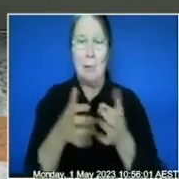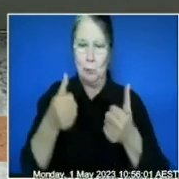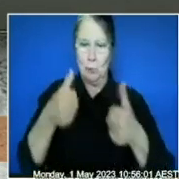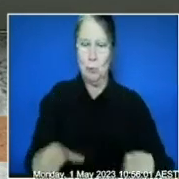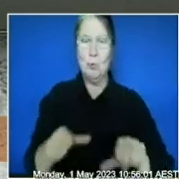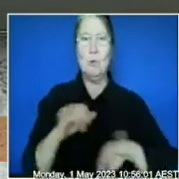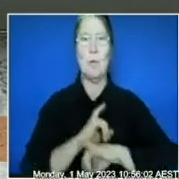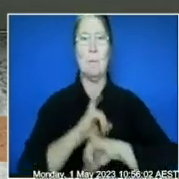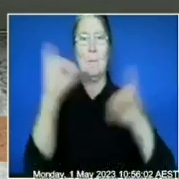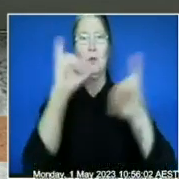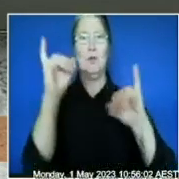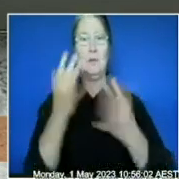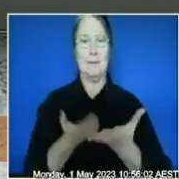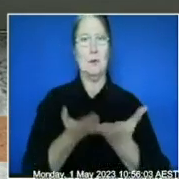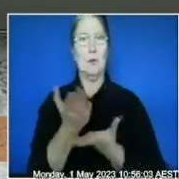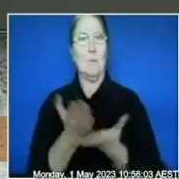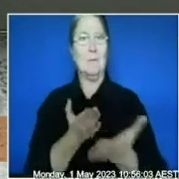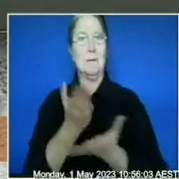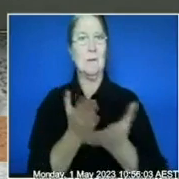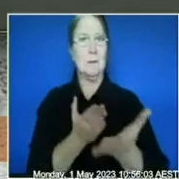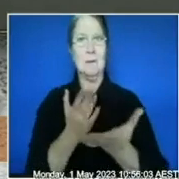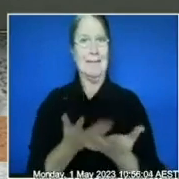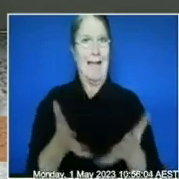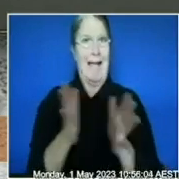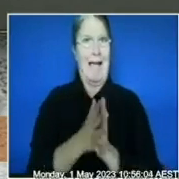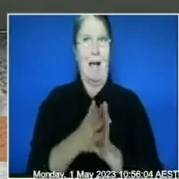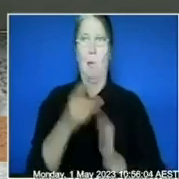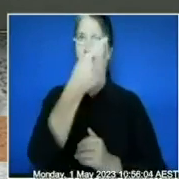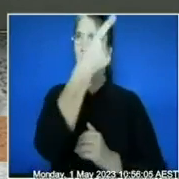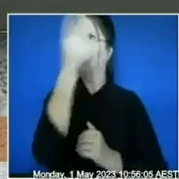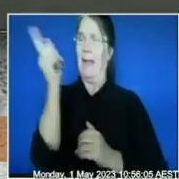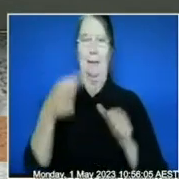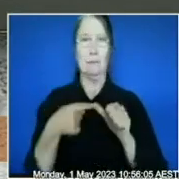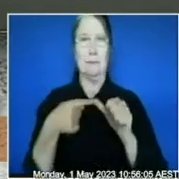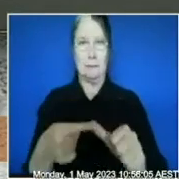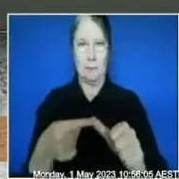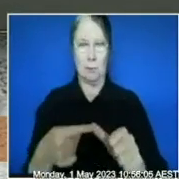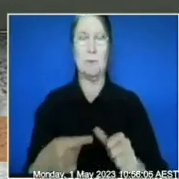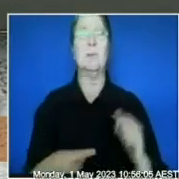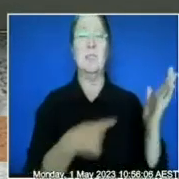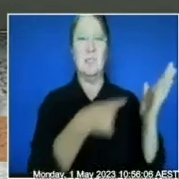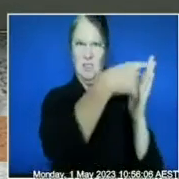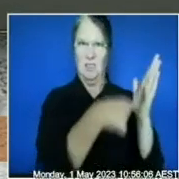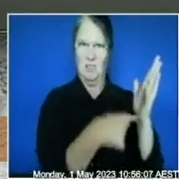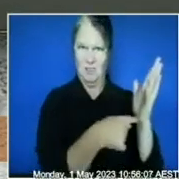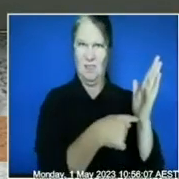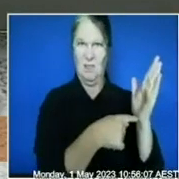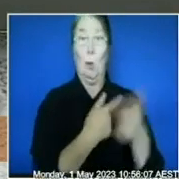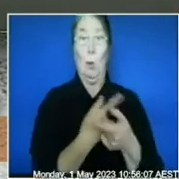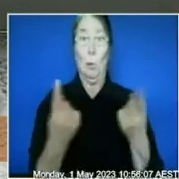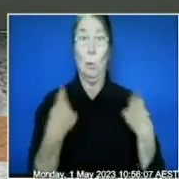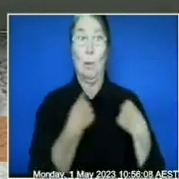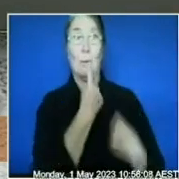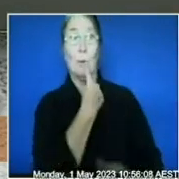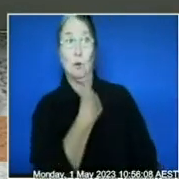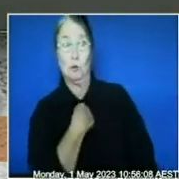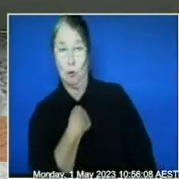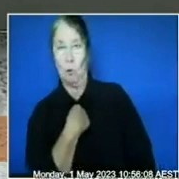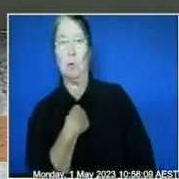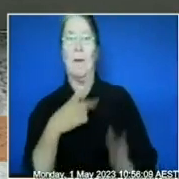responders, such as Victoria Police and Ambulance Victoria, will respond to public intoxication in instances